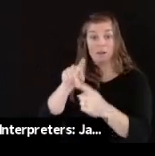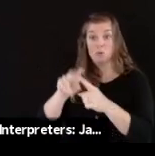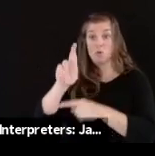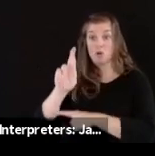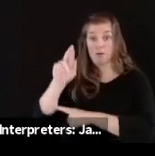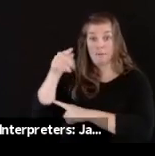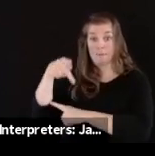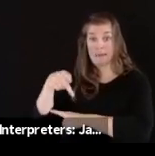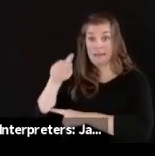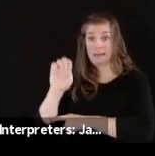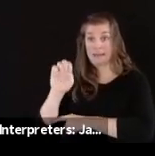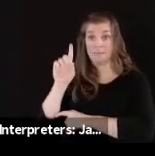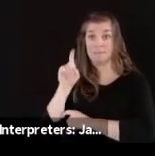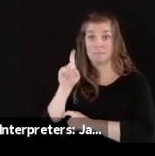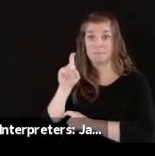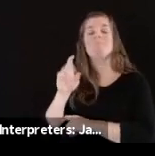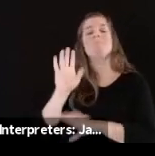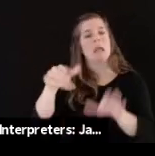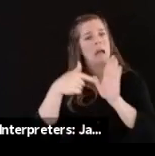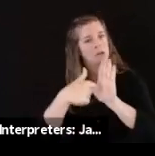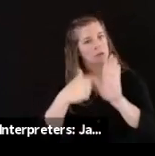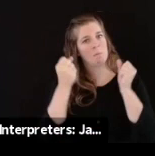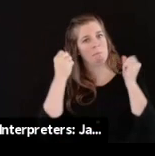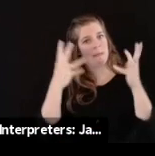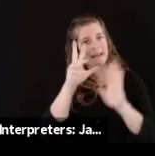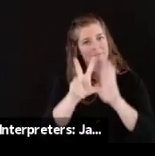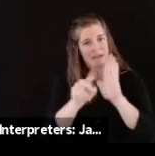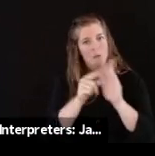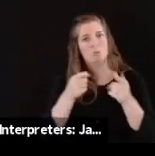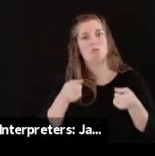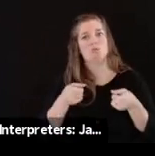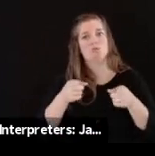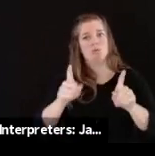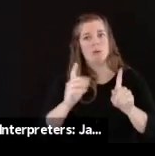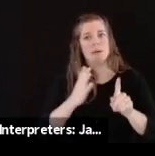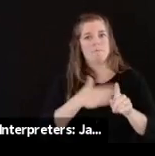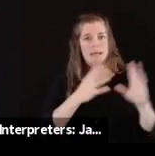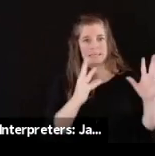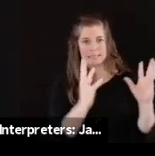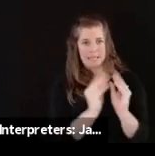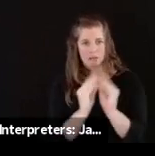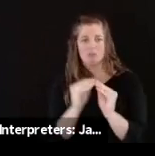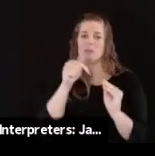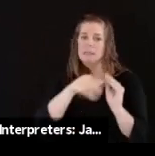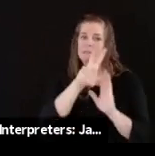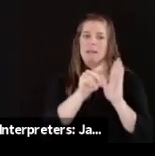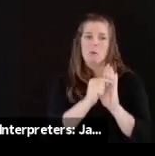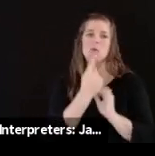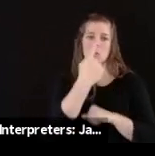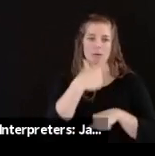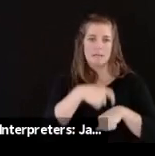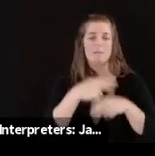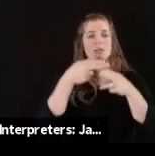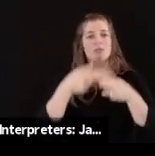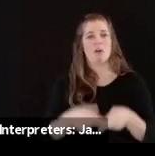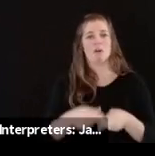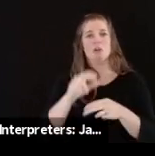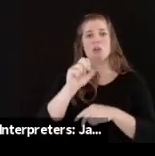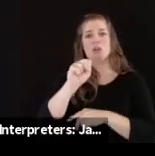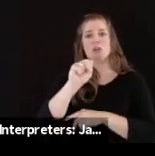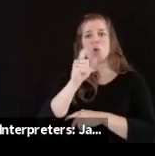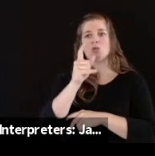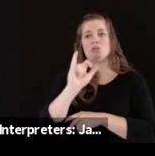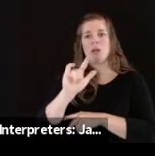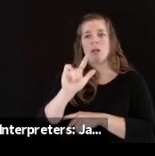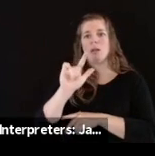programming? Now, I show a lot of videos during my full day sessions, and this is one of them, and it's called Social Justice in Schools. And